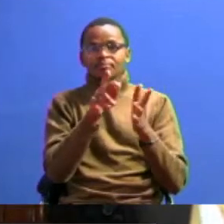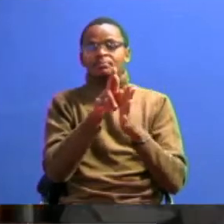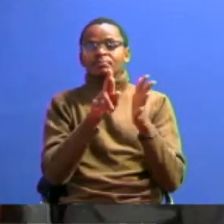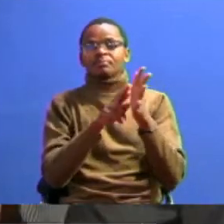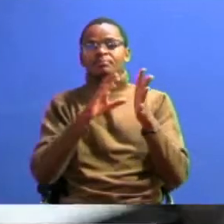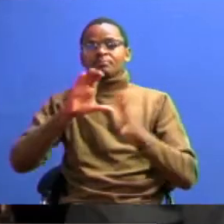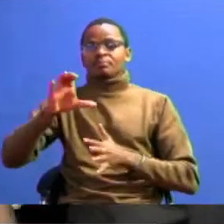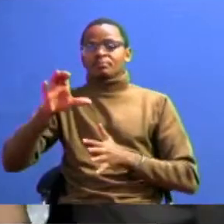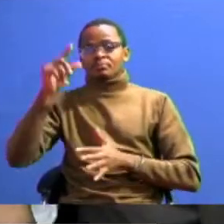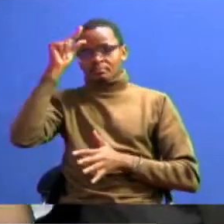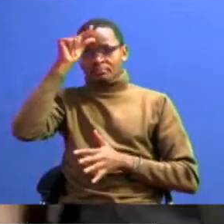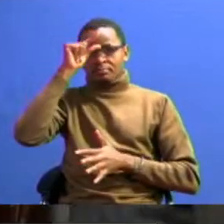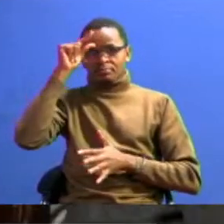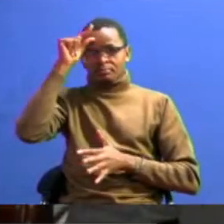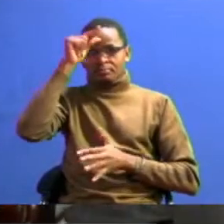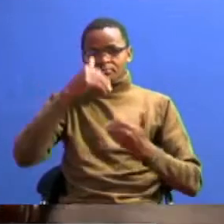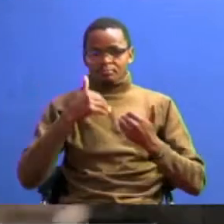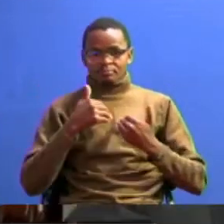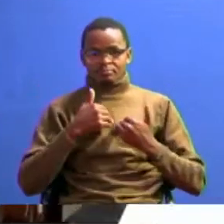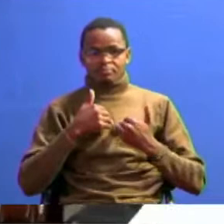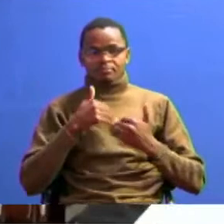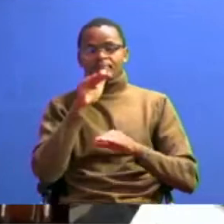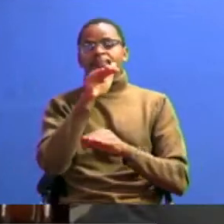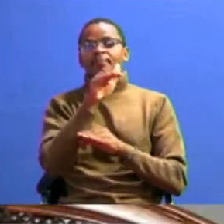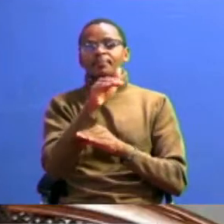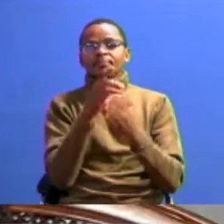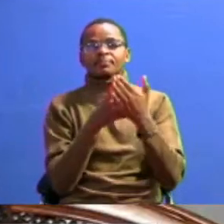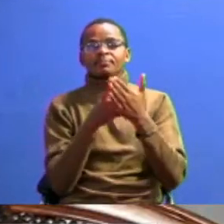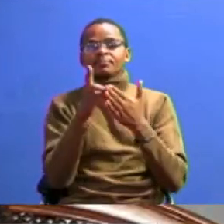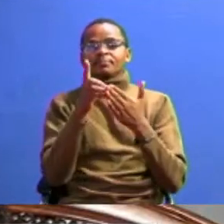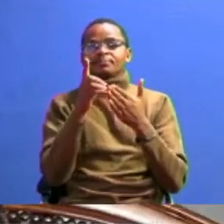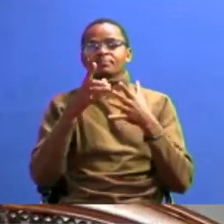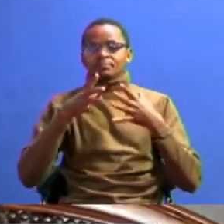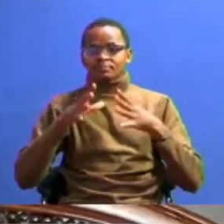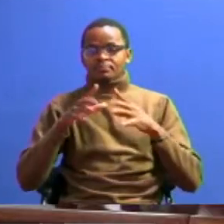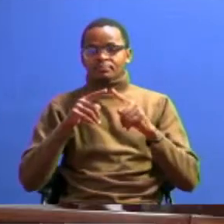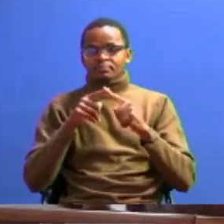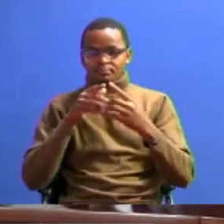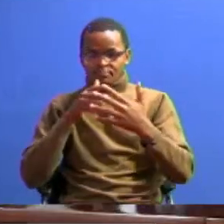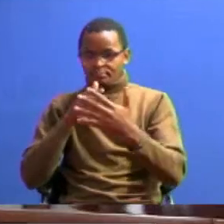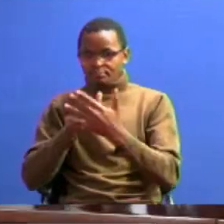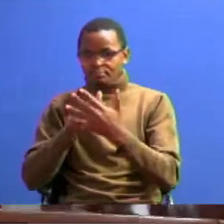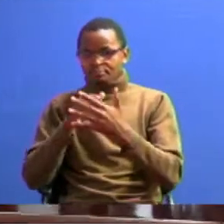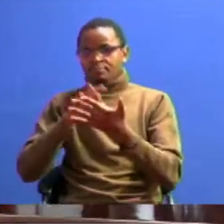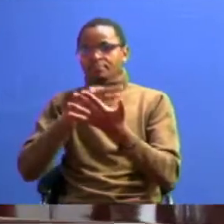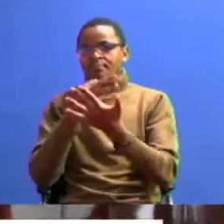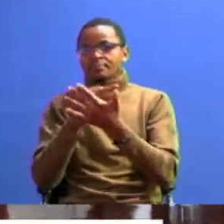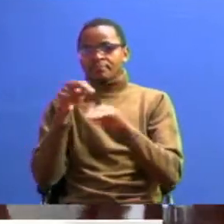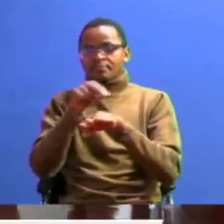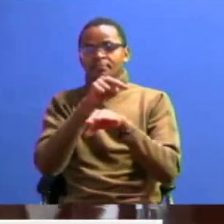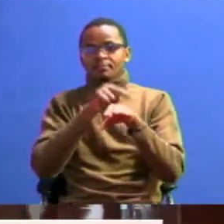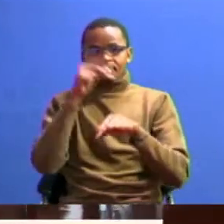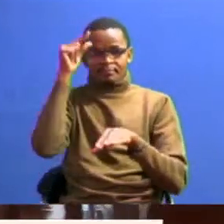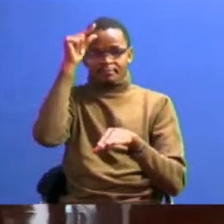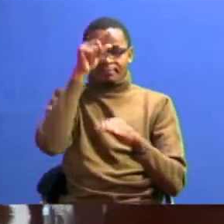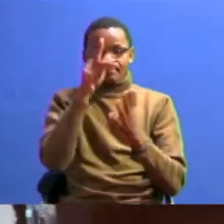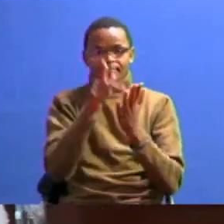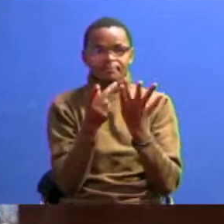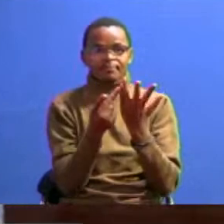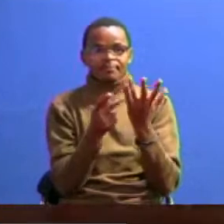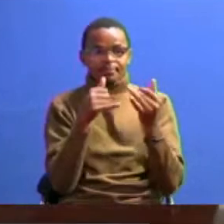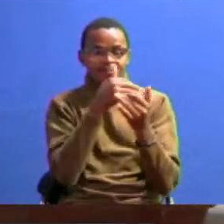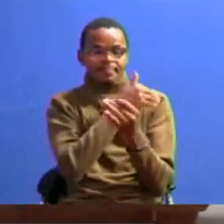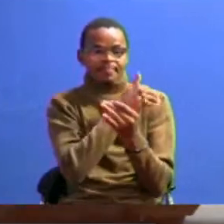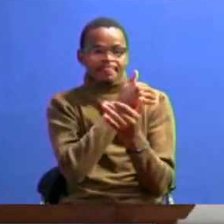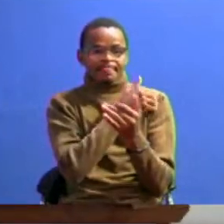governments. They have, however, called upon development partners to stop funding national government projects that would interfere with the